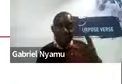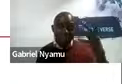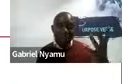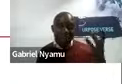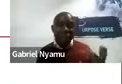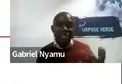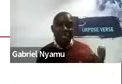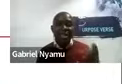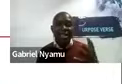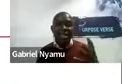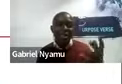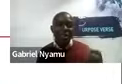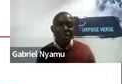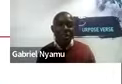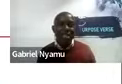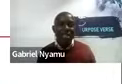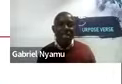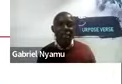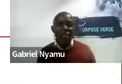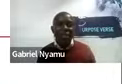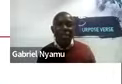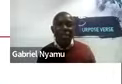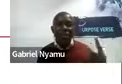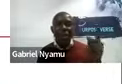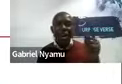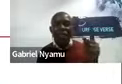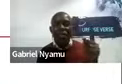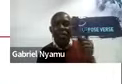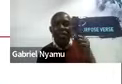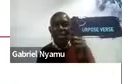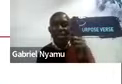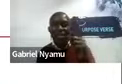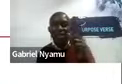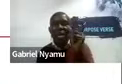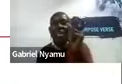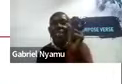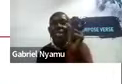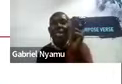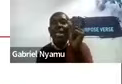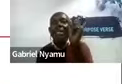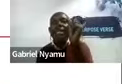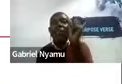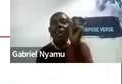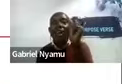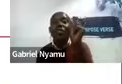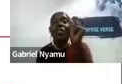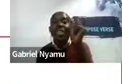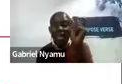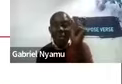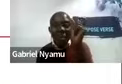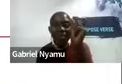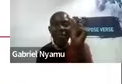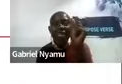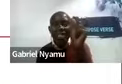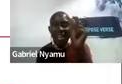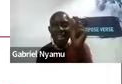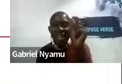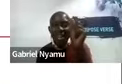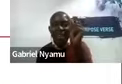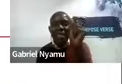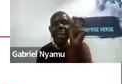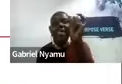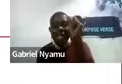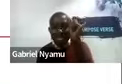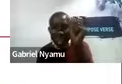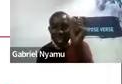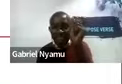a believer, and therefore I'll quote this. Ephesians 2:10 says what? For we are God's masterpiece. Masterpiece is the product of design. Remember I talked about design.